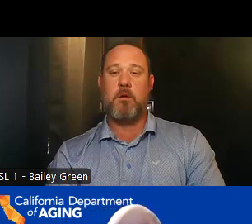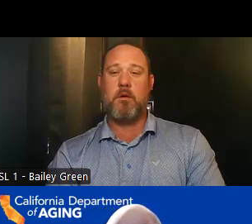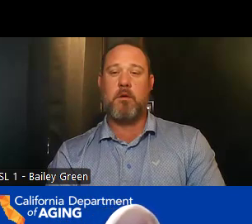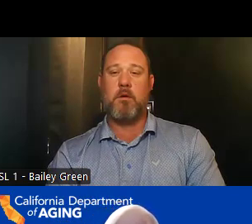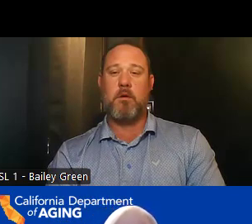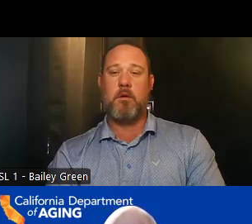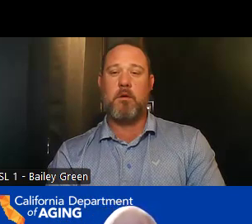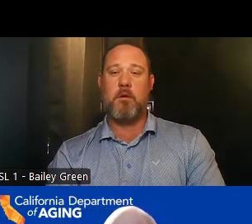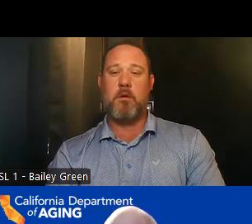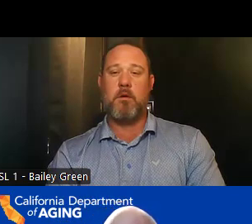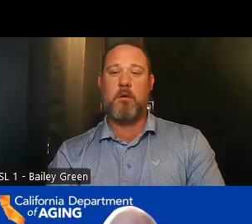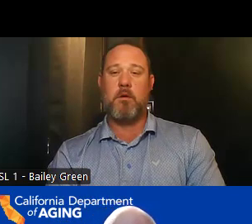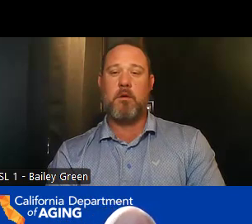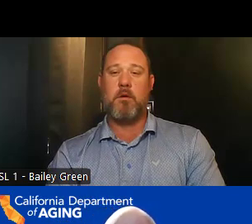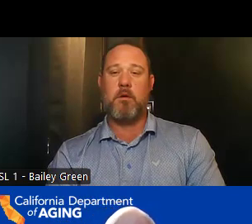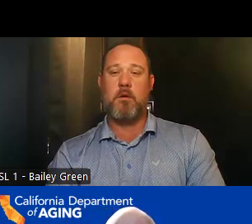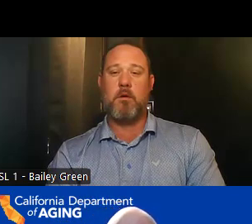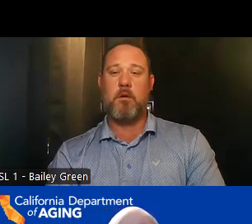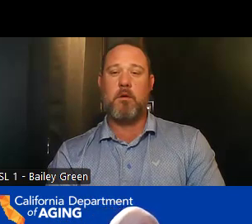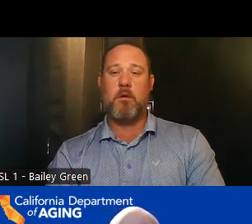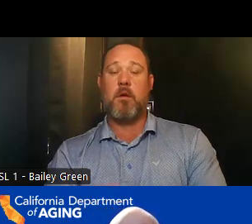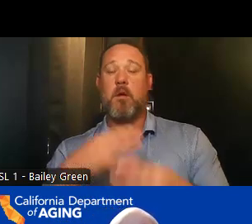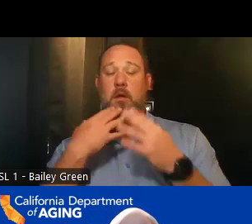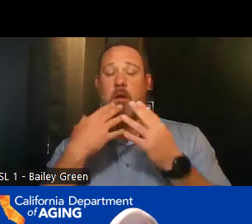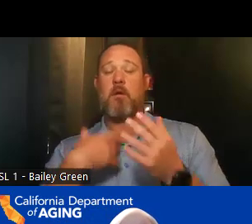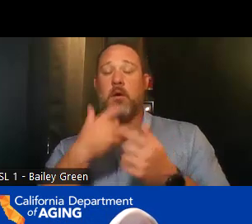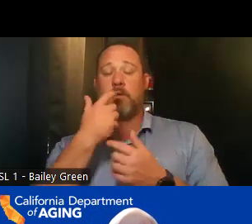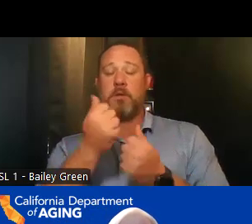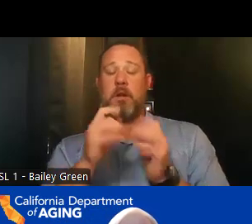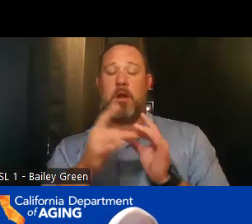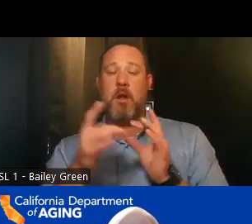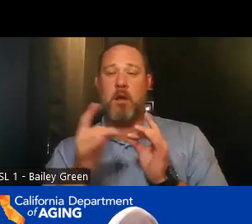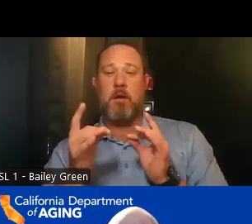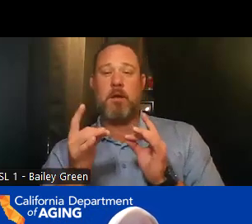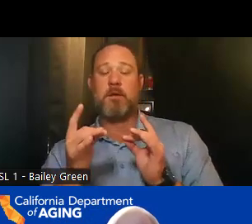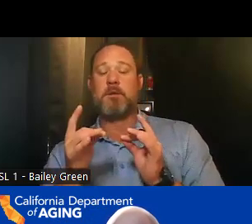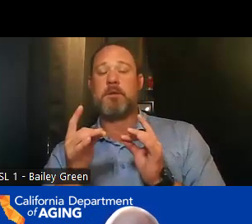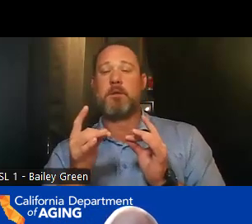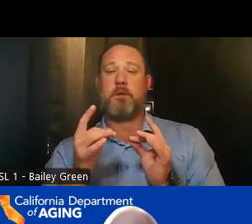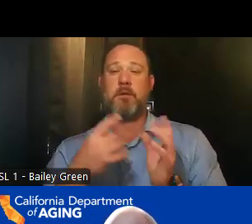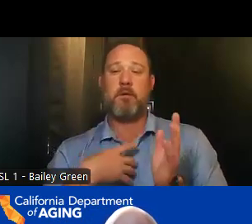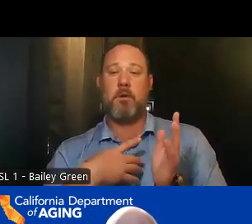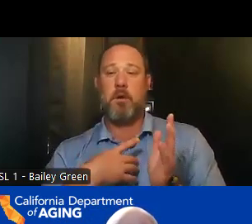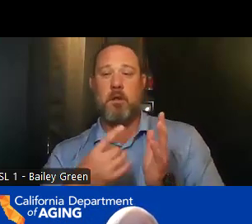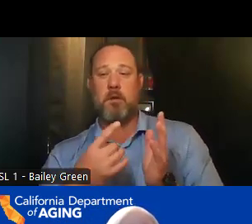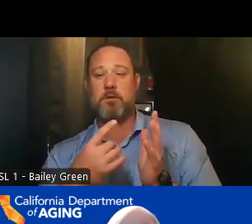Thank you so much. We are interested in any comments you may have. If you would like